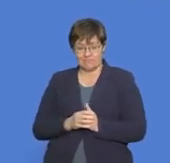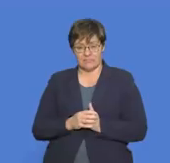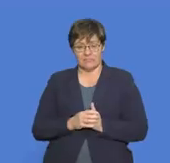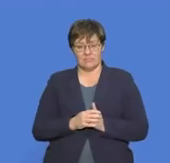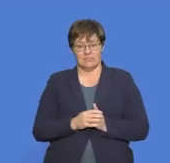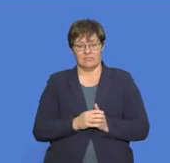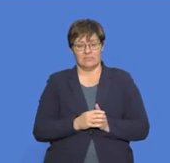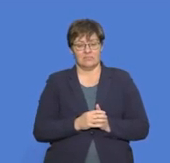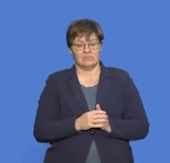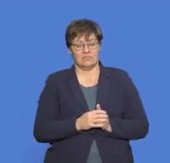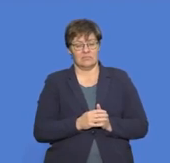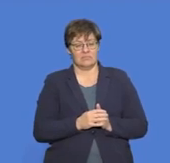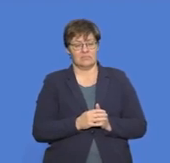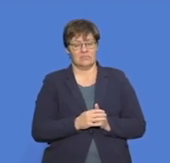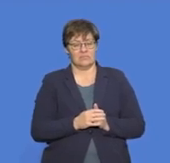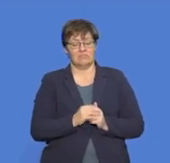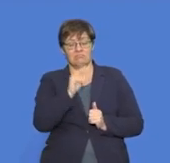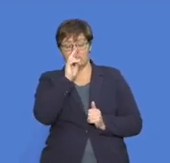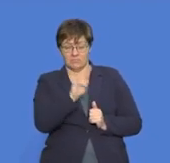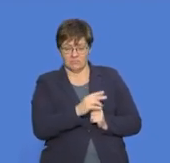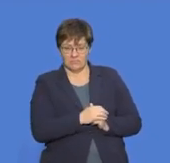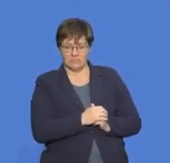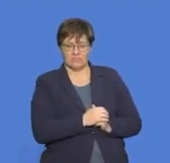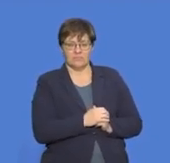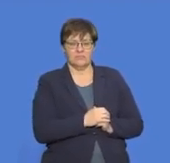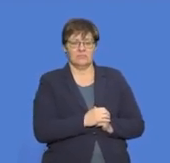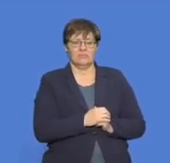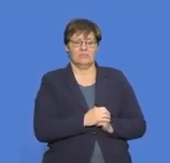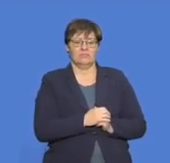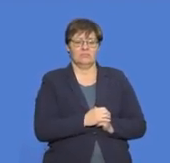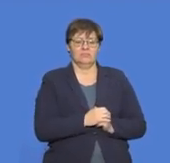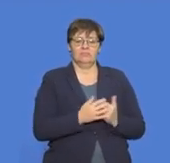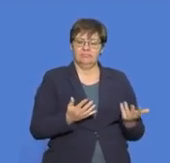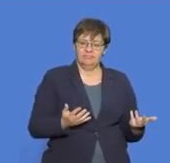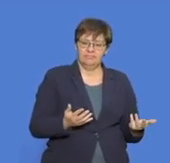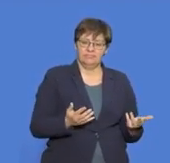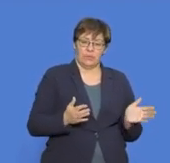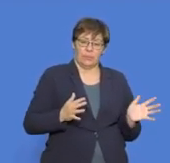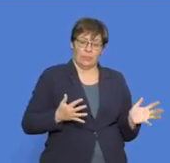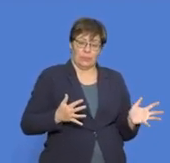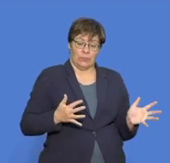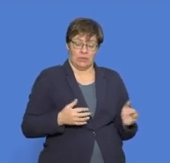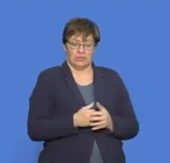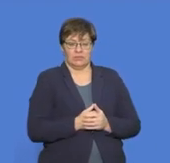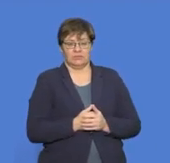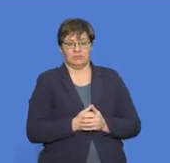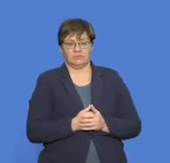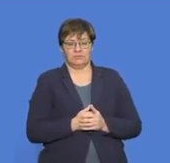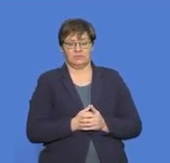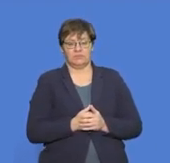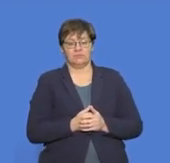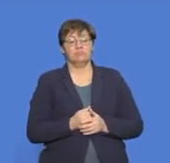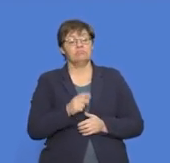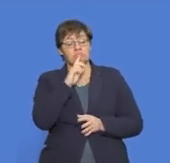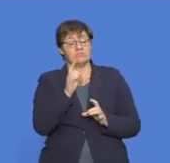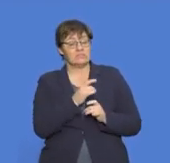So let's have a look. We're now looking at wind, and we're starting off